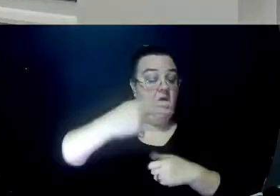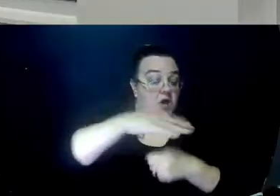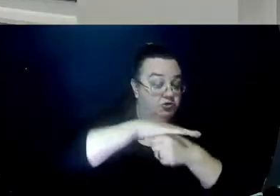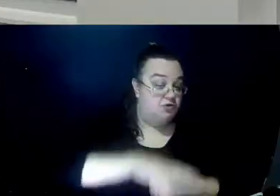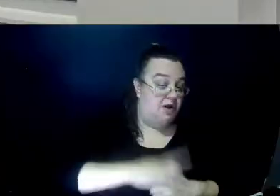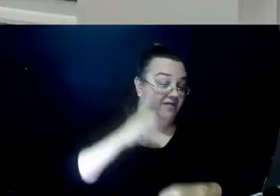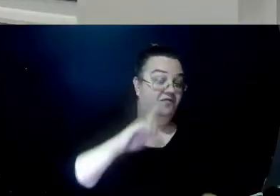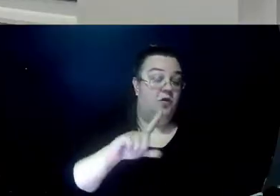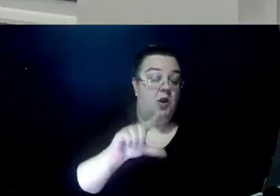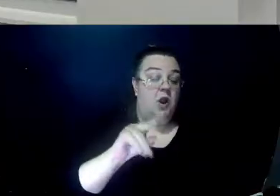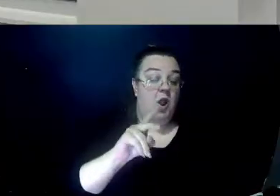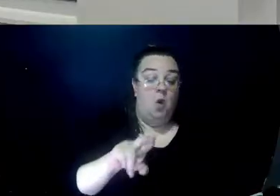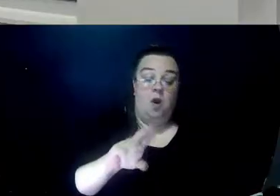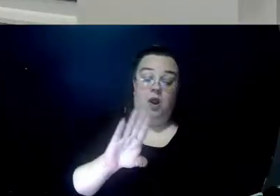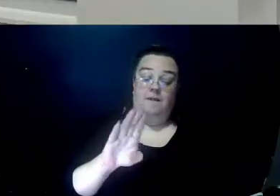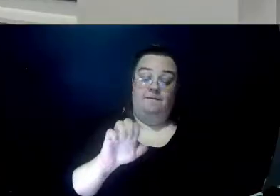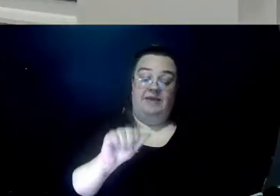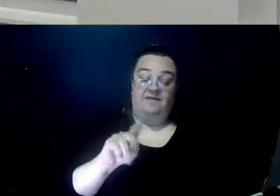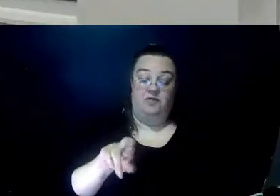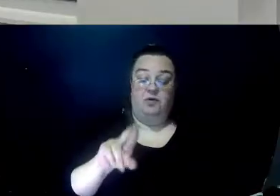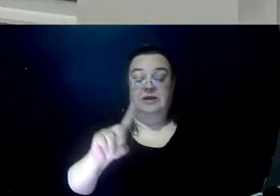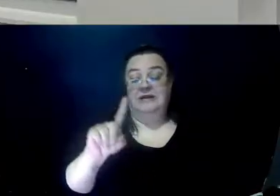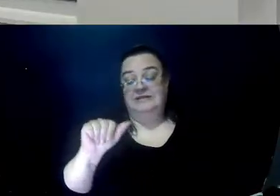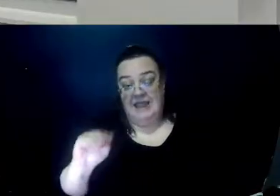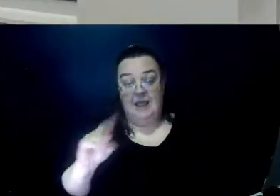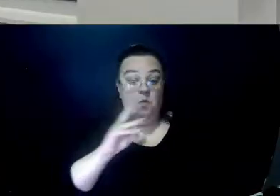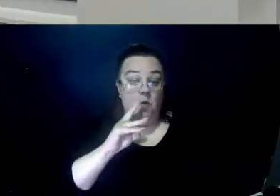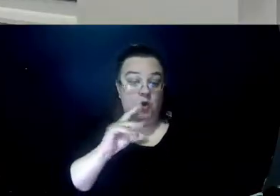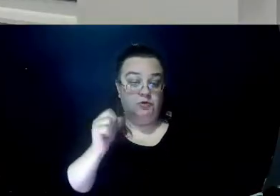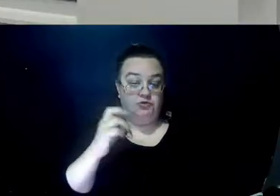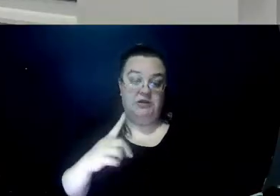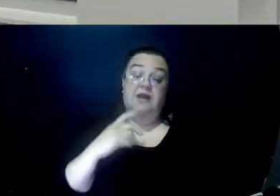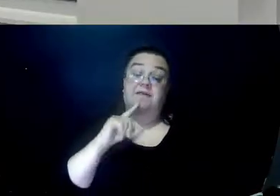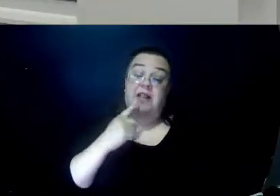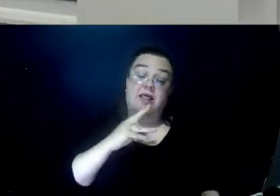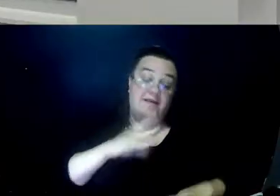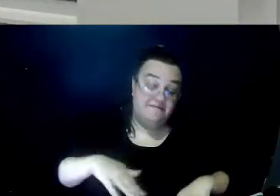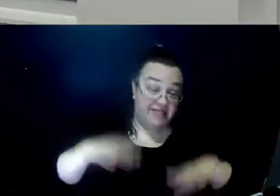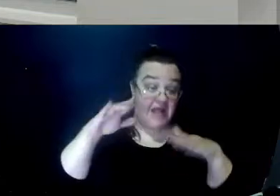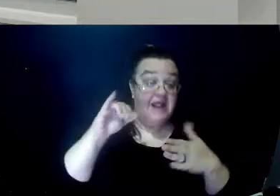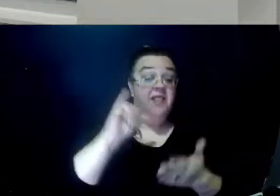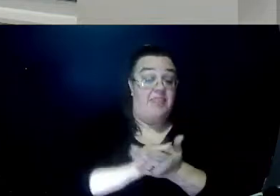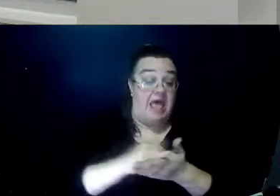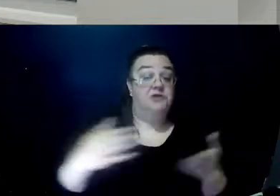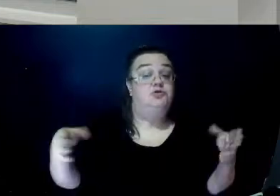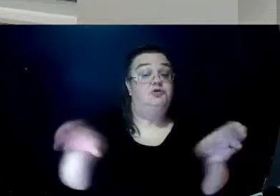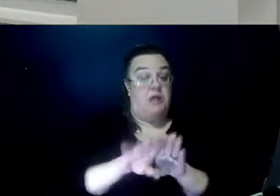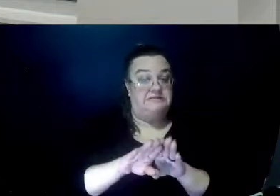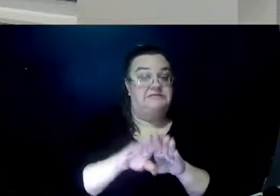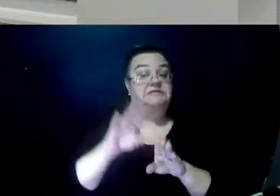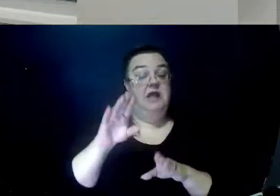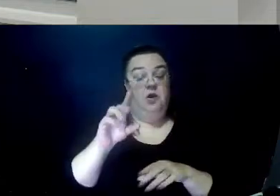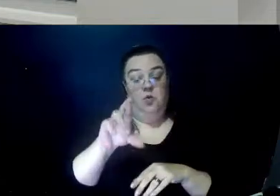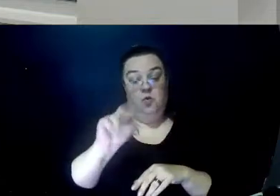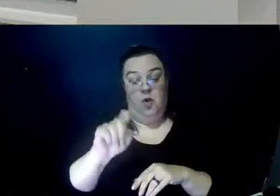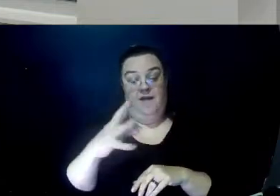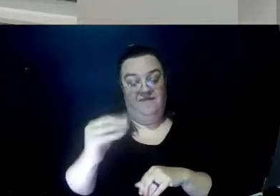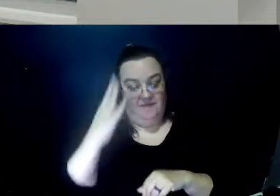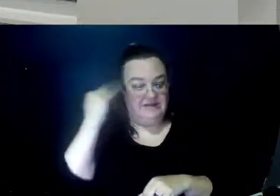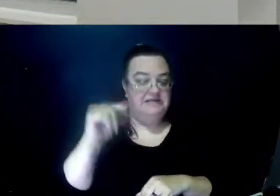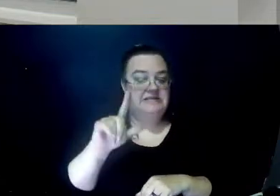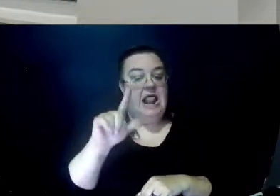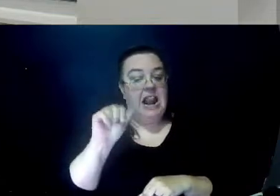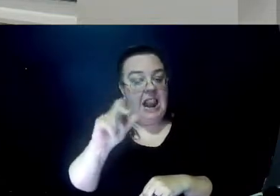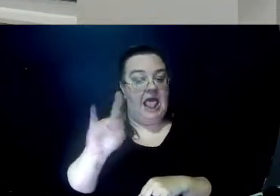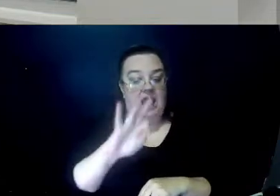Beaver Dam watershed. We have chronic flooding that shuts down Route 50 because of the lack of infiltration